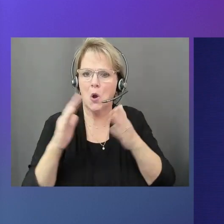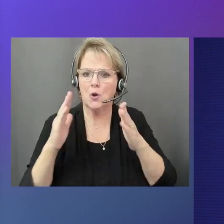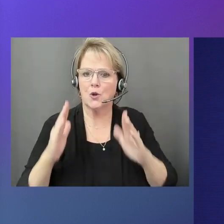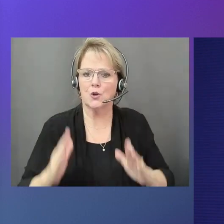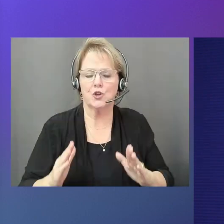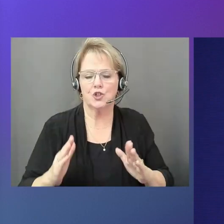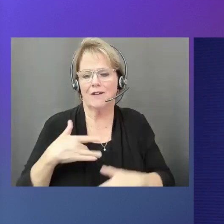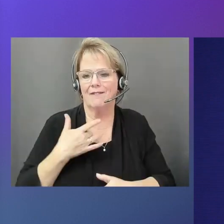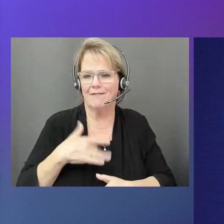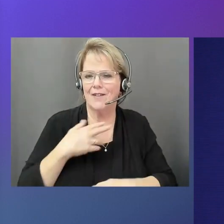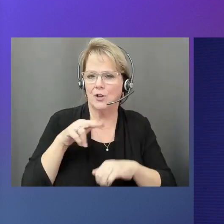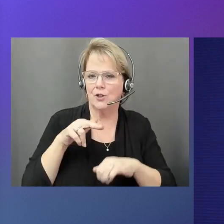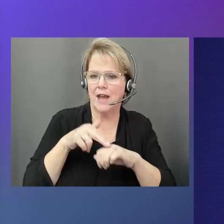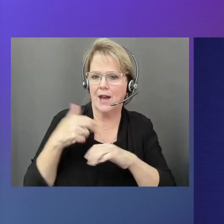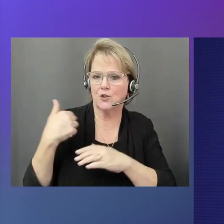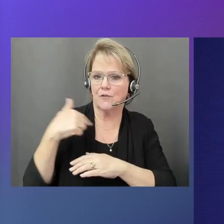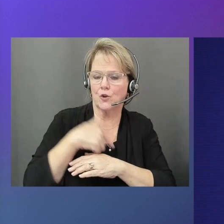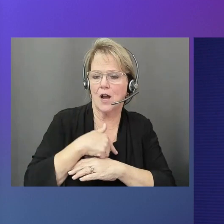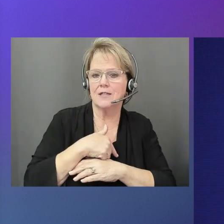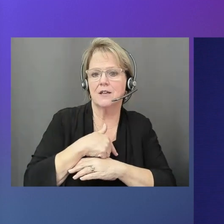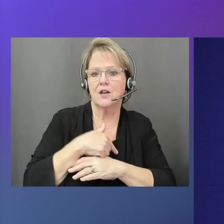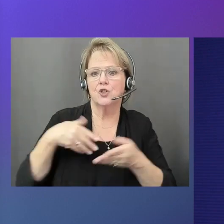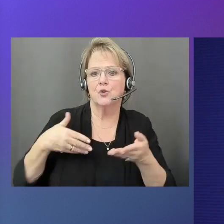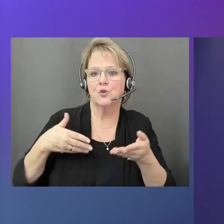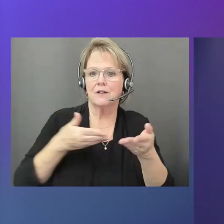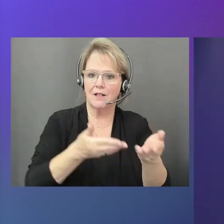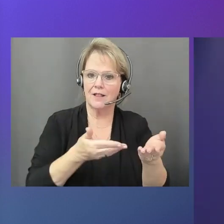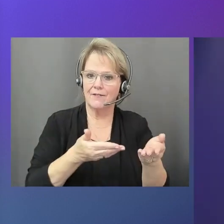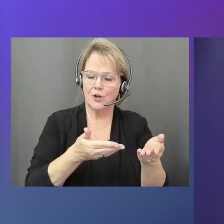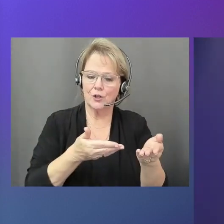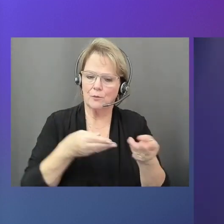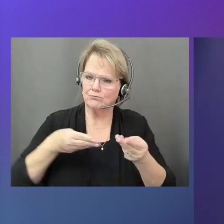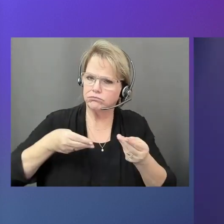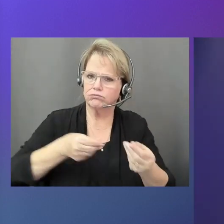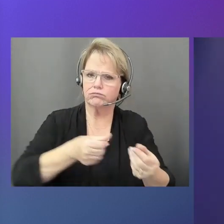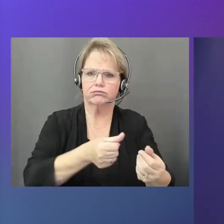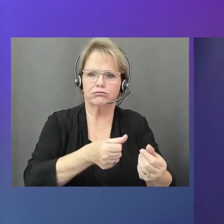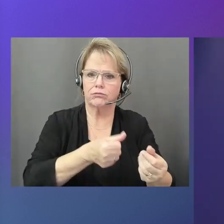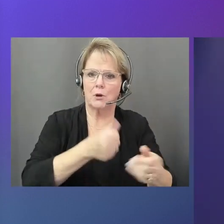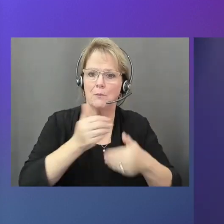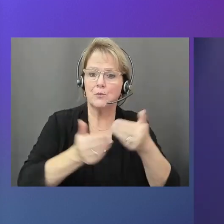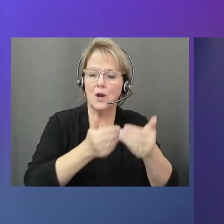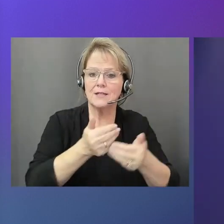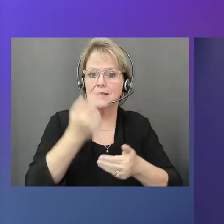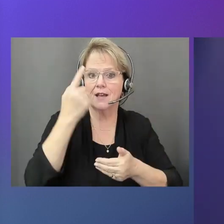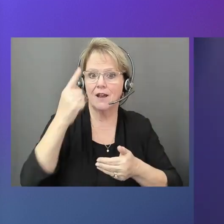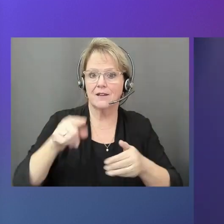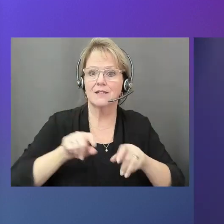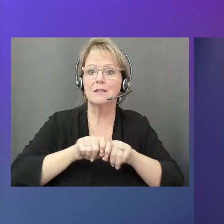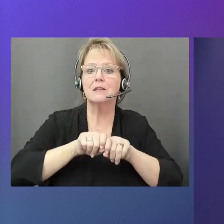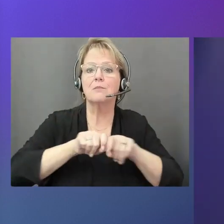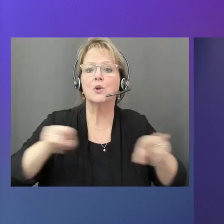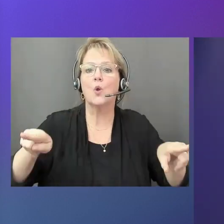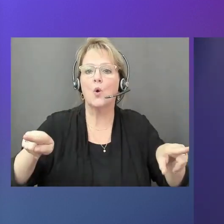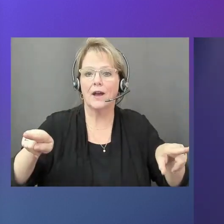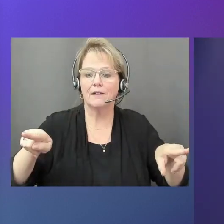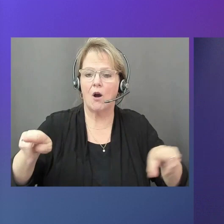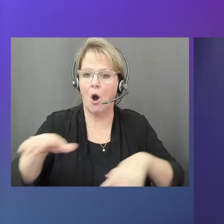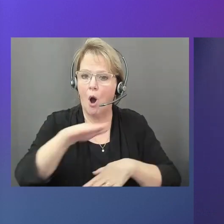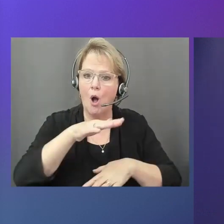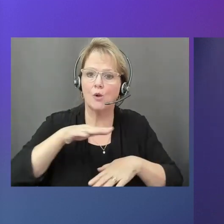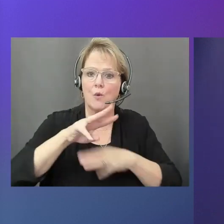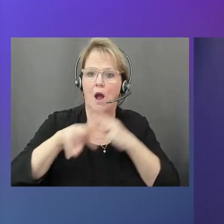us in order to deliver a seamless data processing solution for our customers, which can be deployed across the world. That sounds pretty exciting.